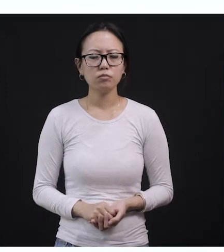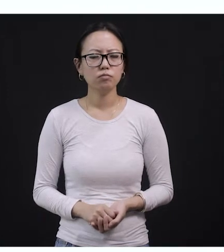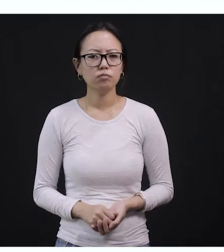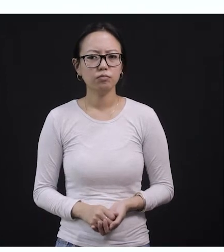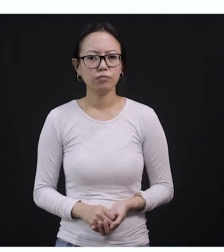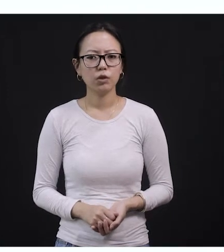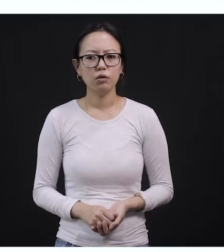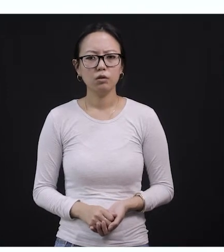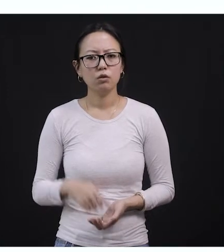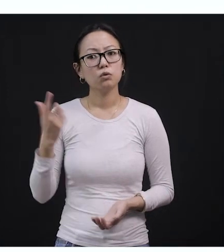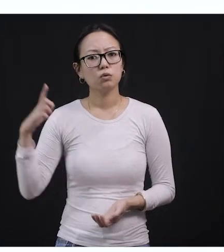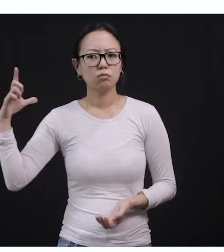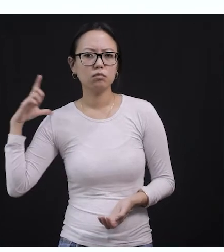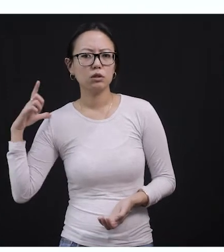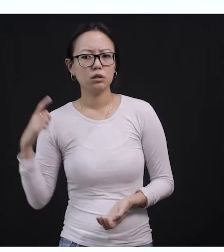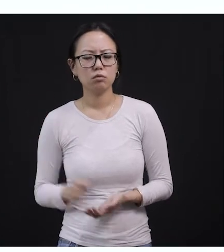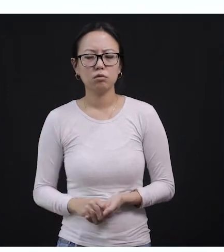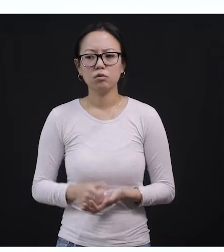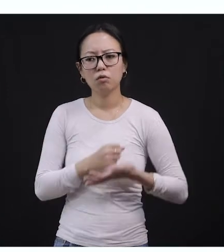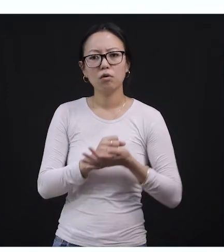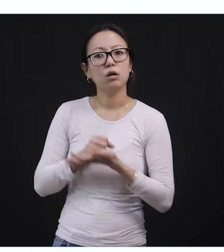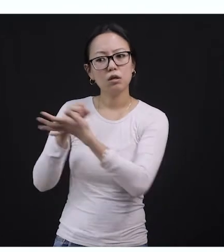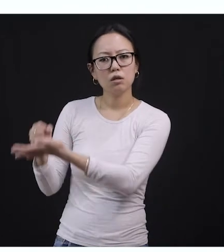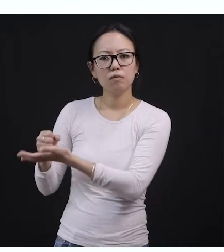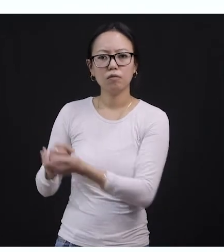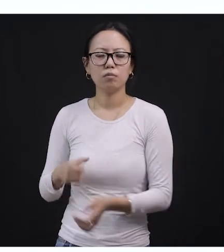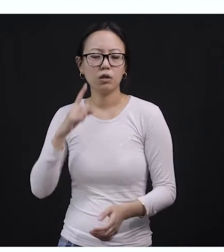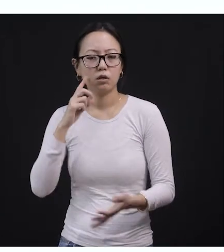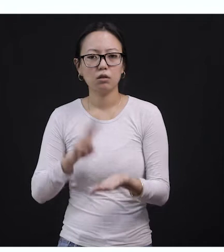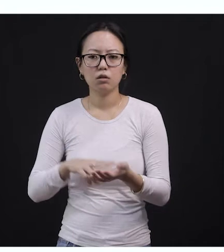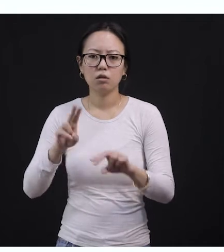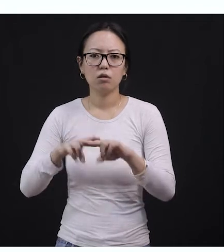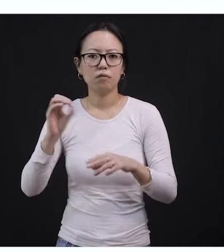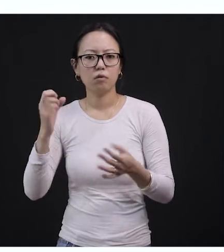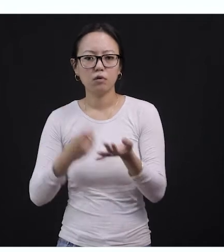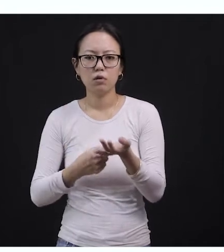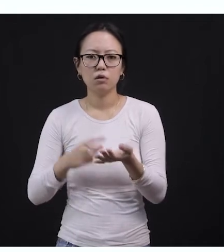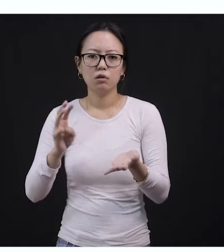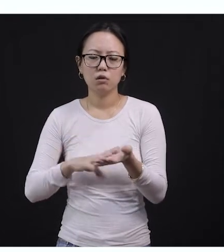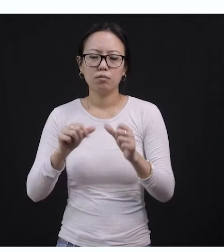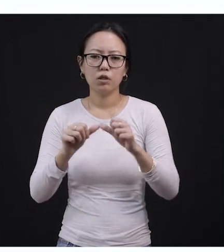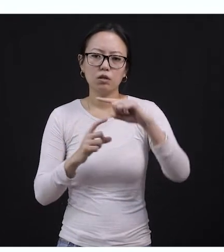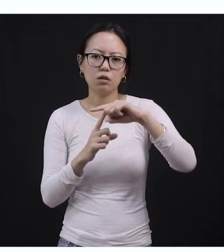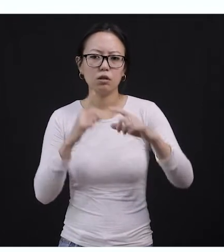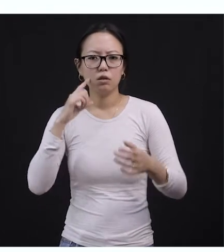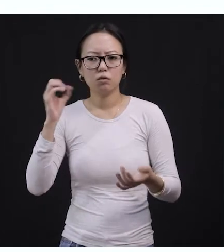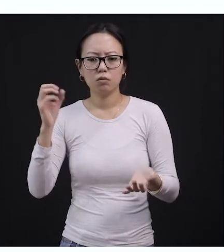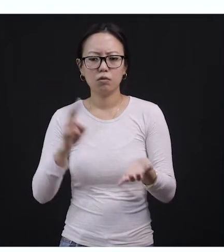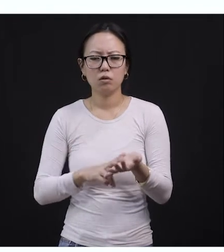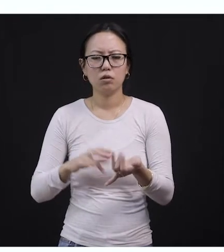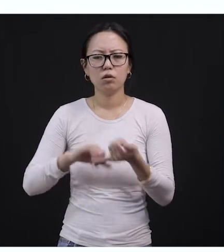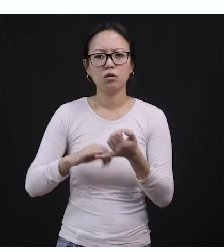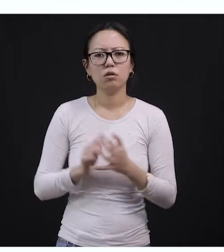informations about his districts and villages through these sources, through these people, okay? Or else it